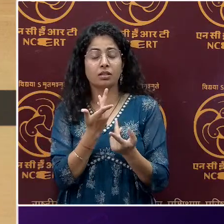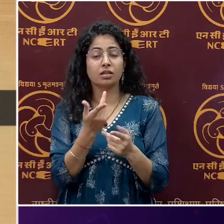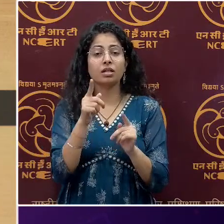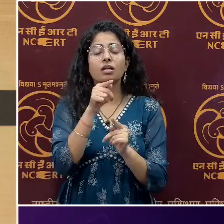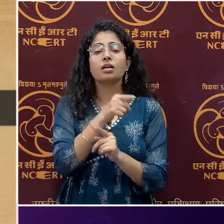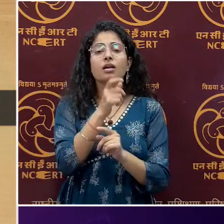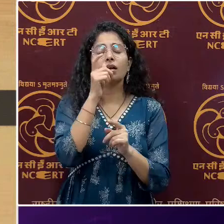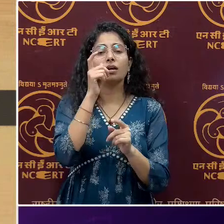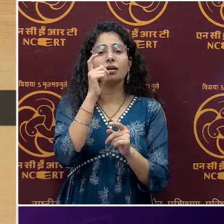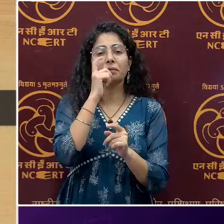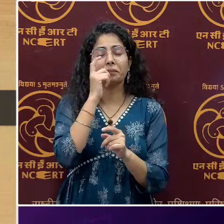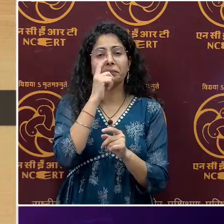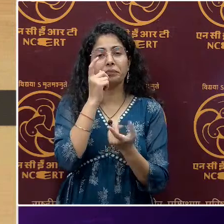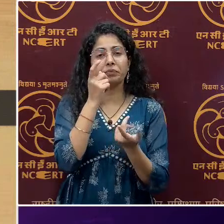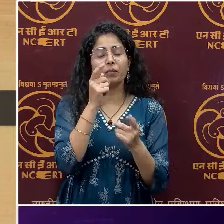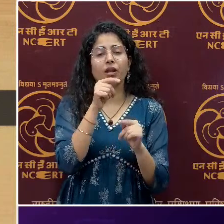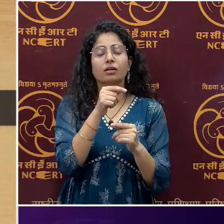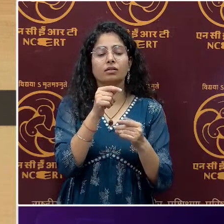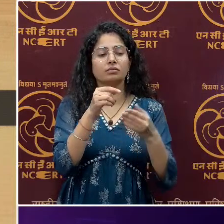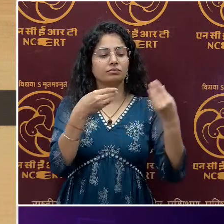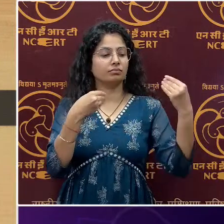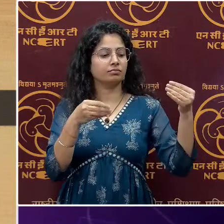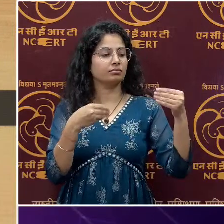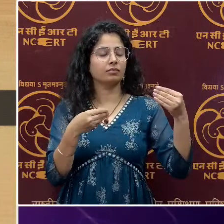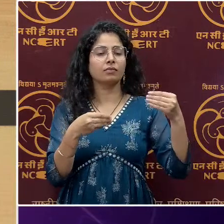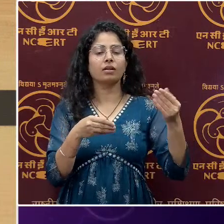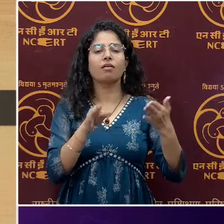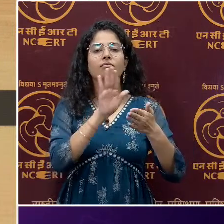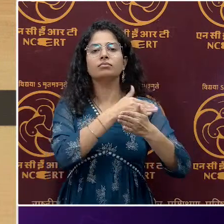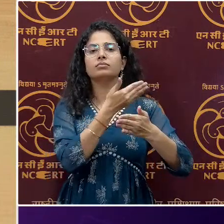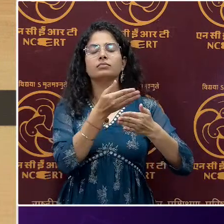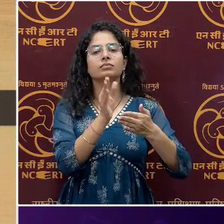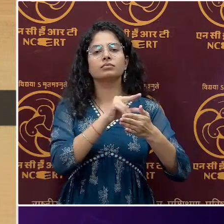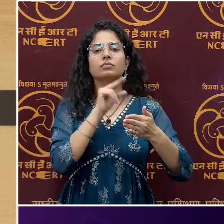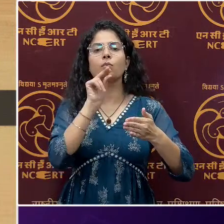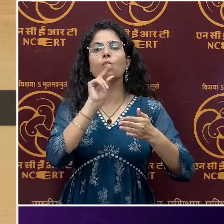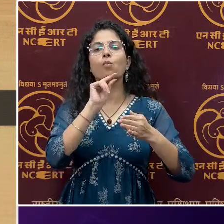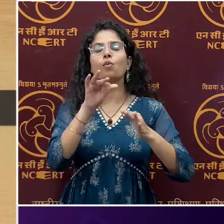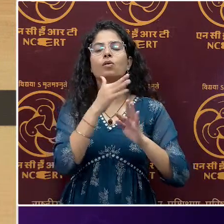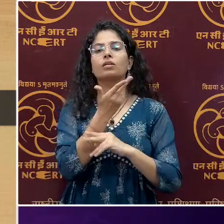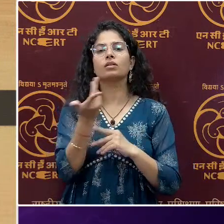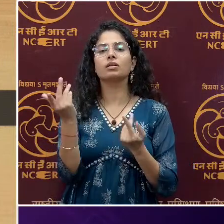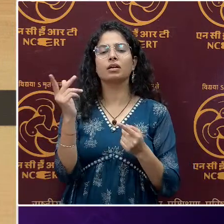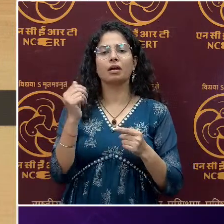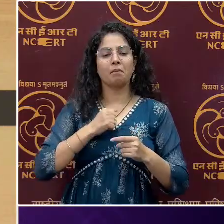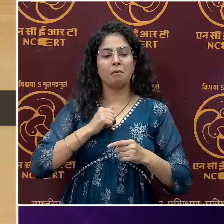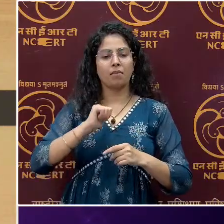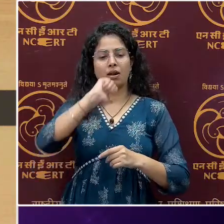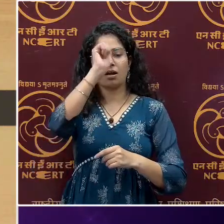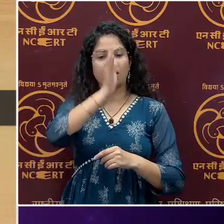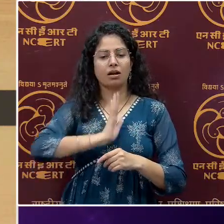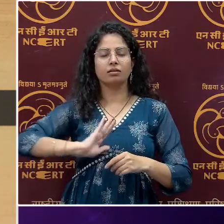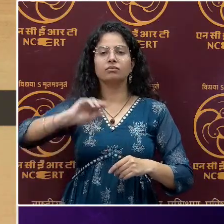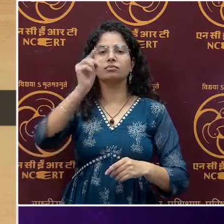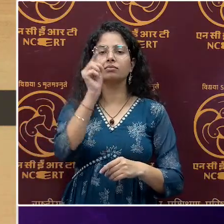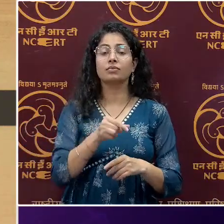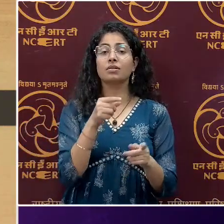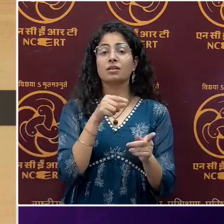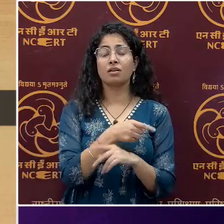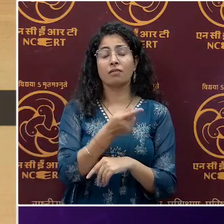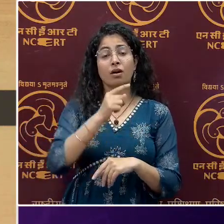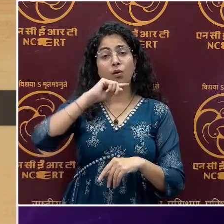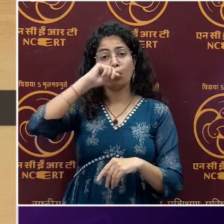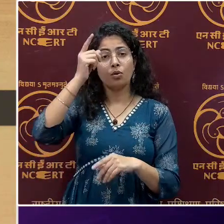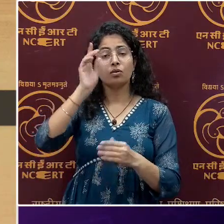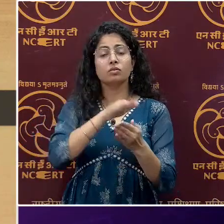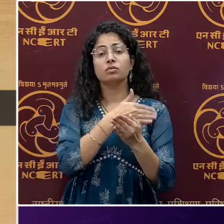lady holding a paper and singing something. She is like, "Oh my countrymen." And that is a very